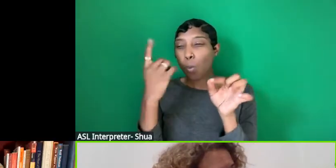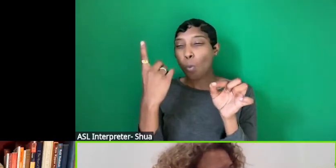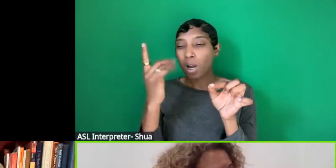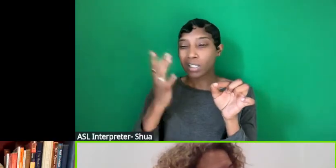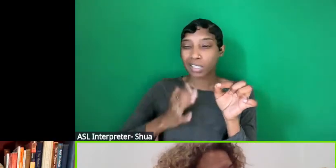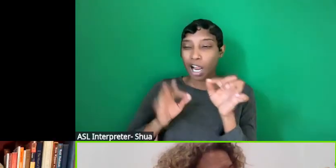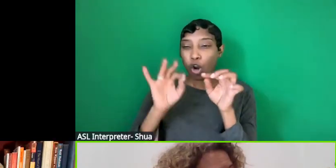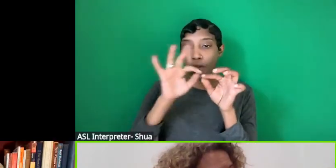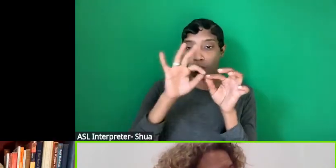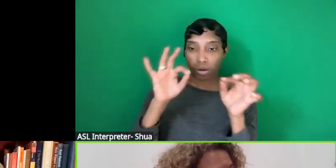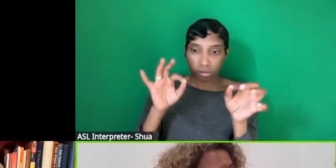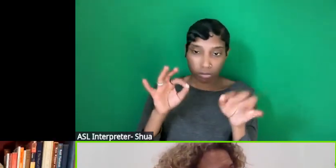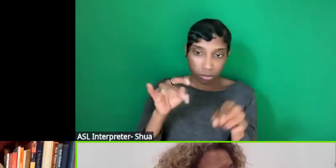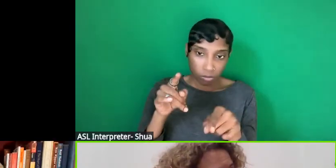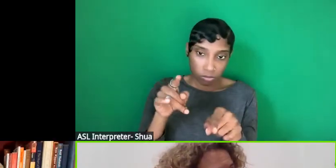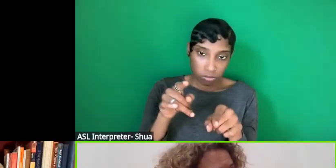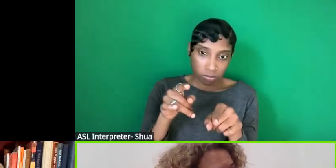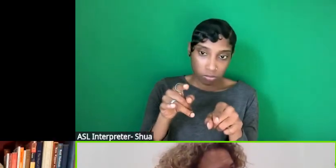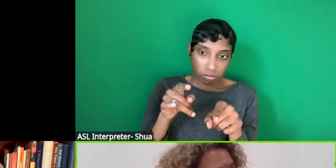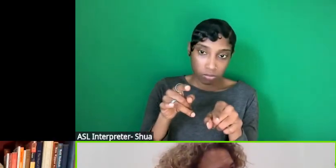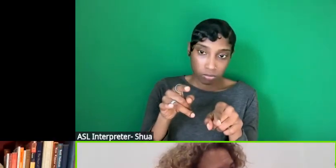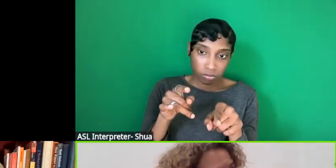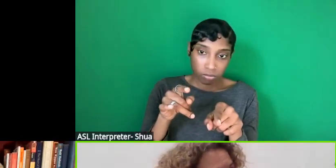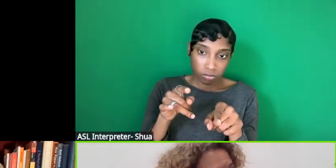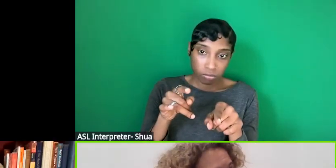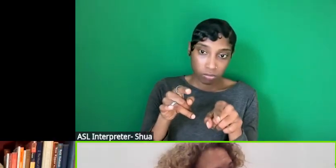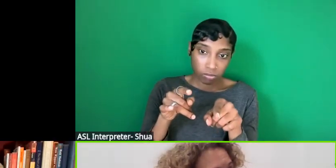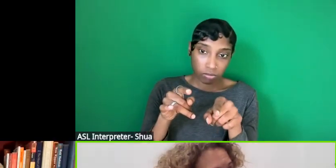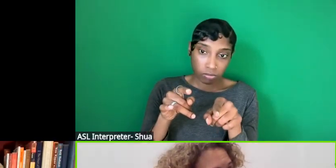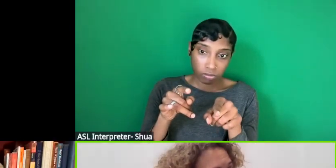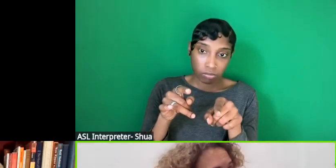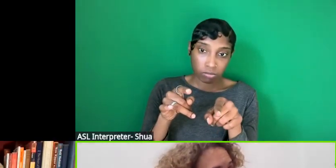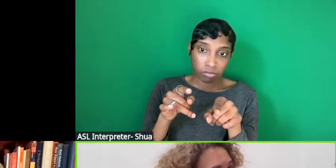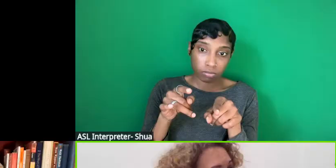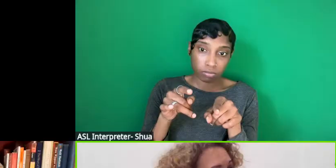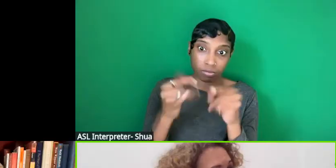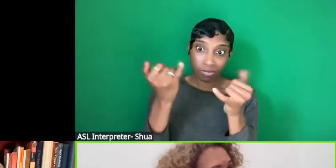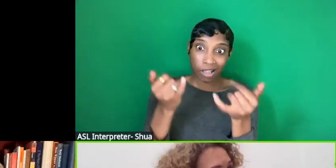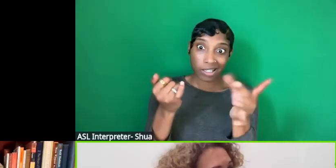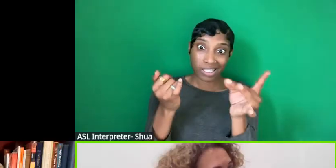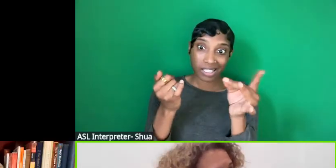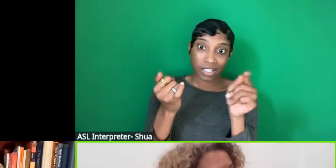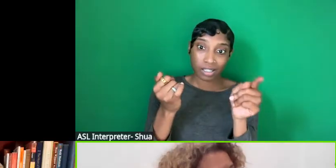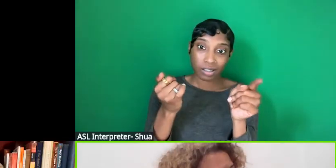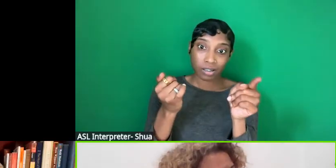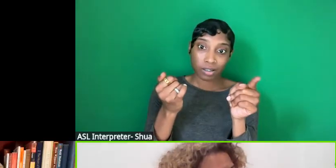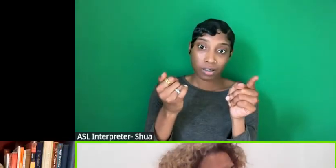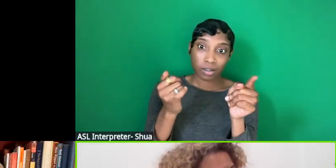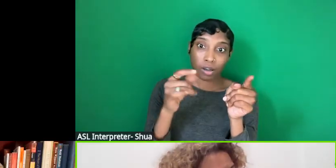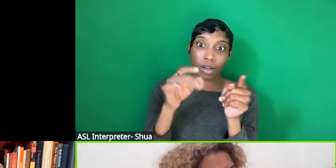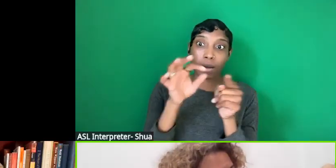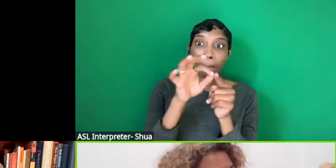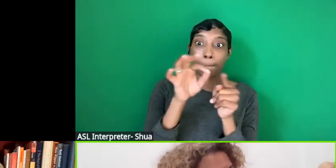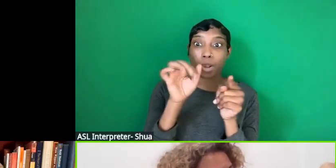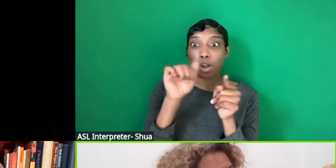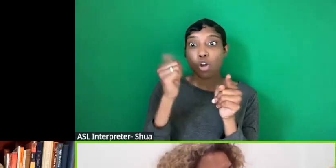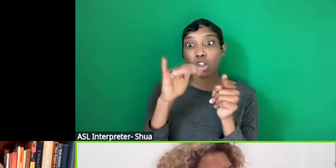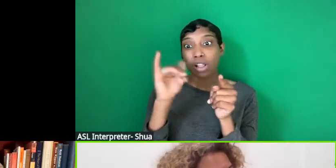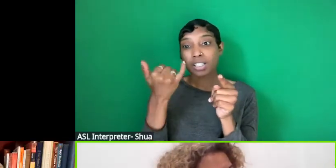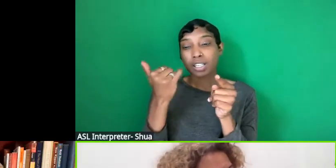close-up first. Pull one off right from it. And now this is sticky. And then you pull the other little